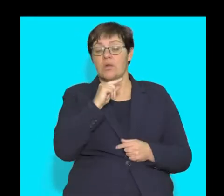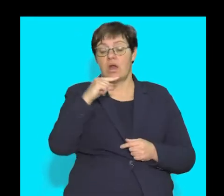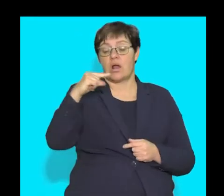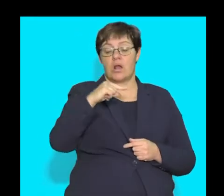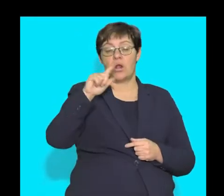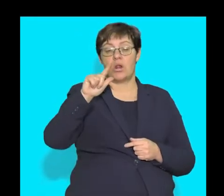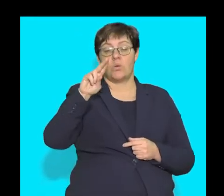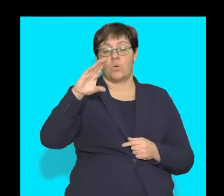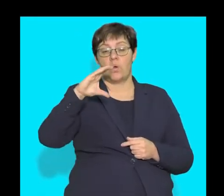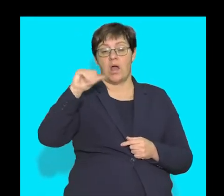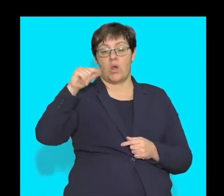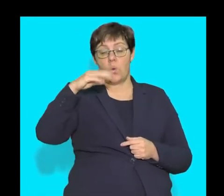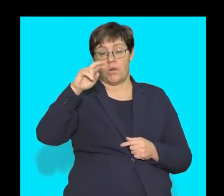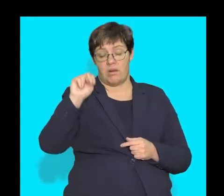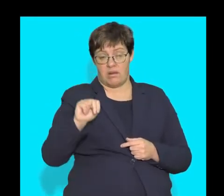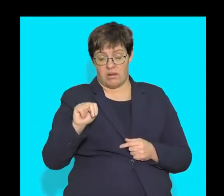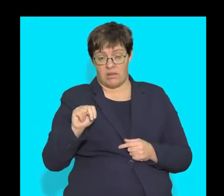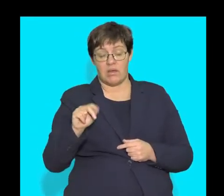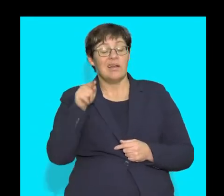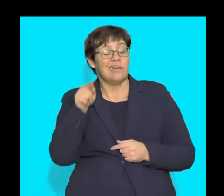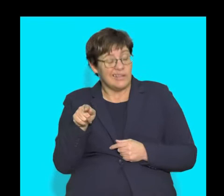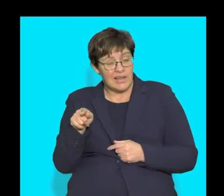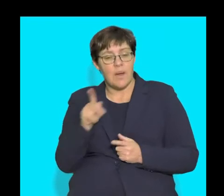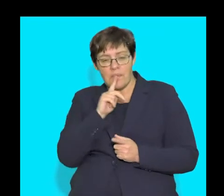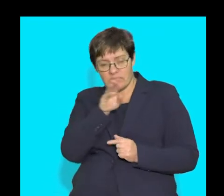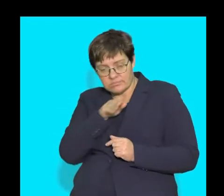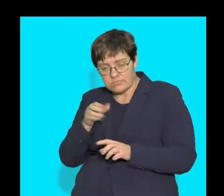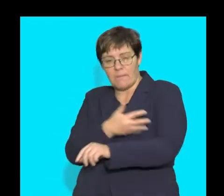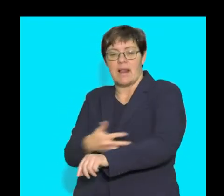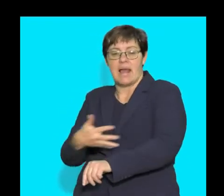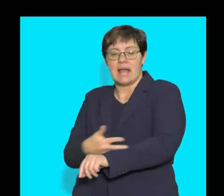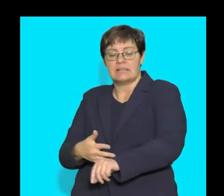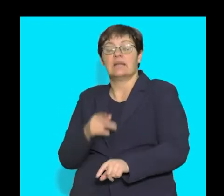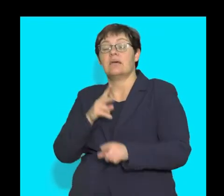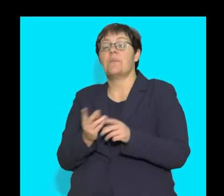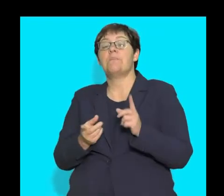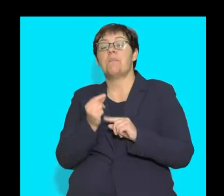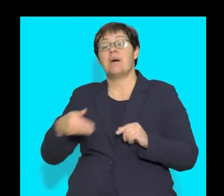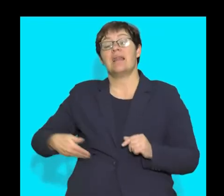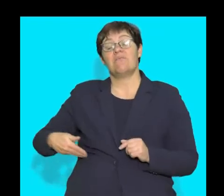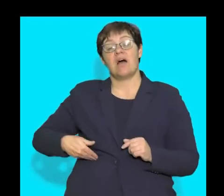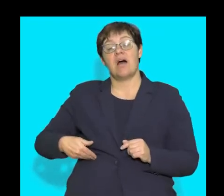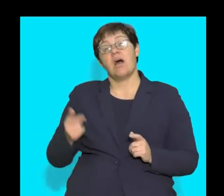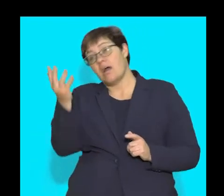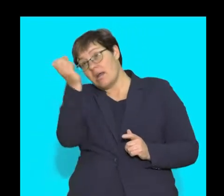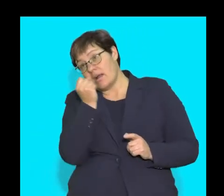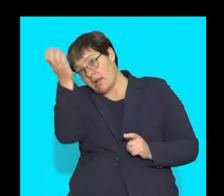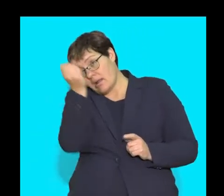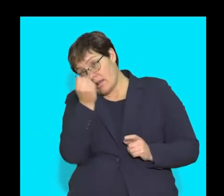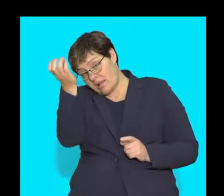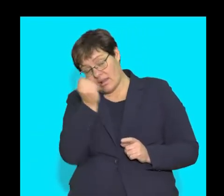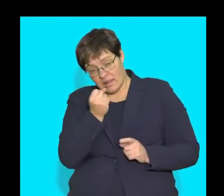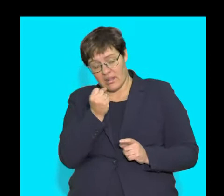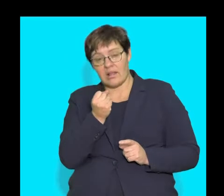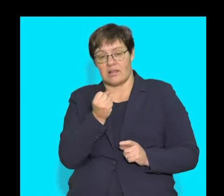release the hormone called glucagon. Glucagon will then move into the bloodstream, get into the